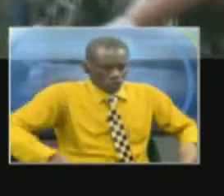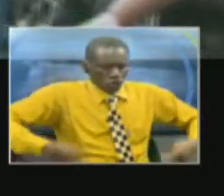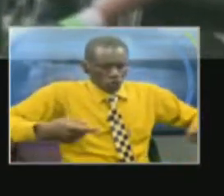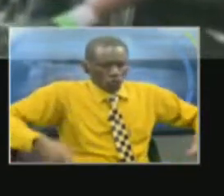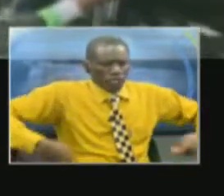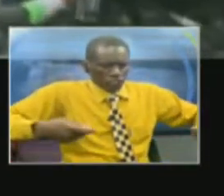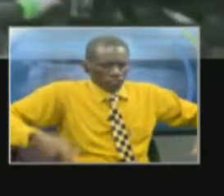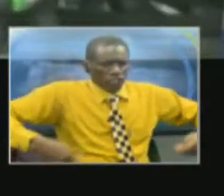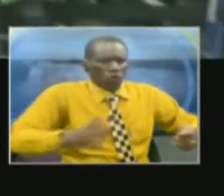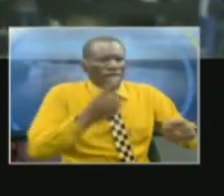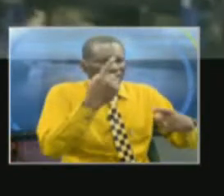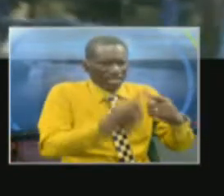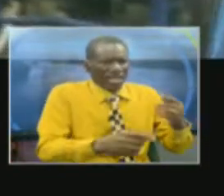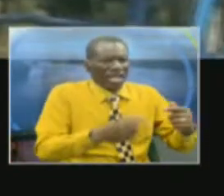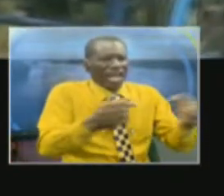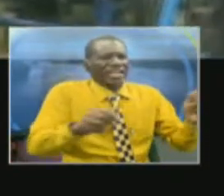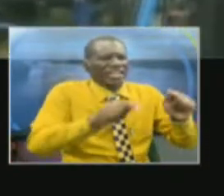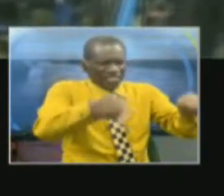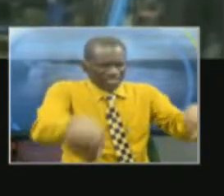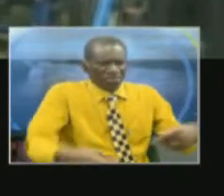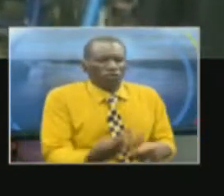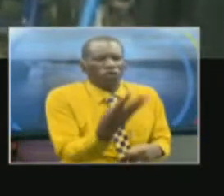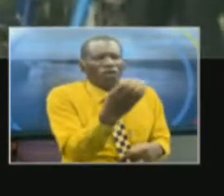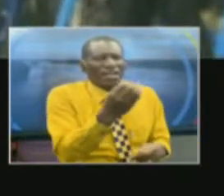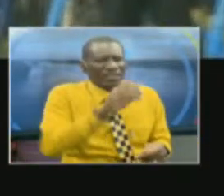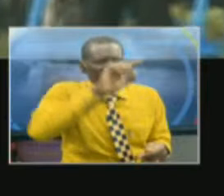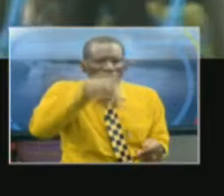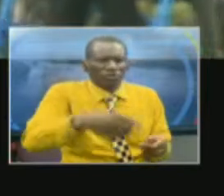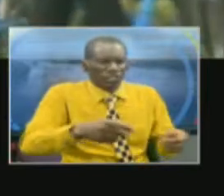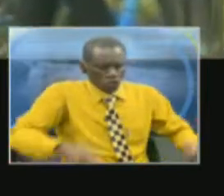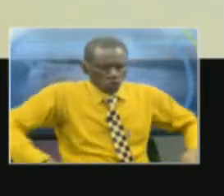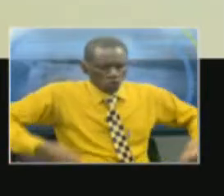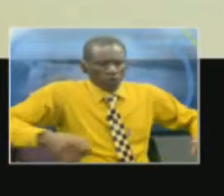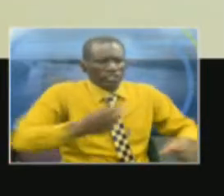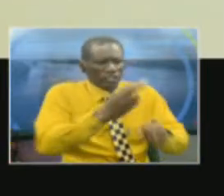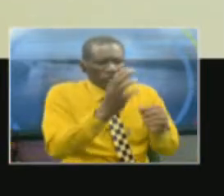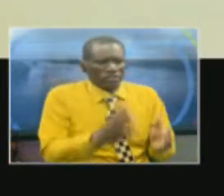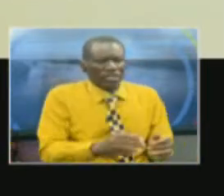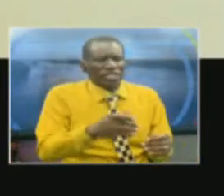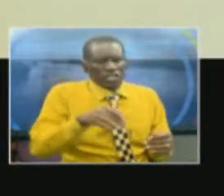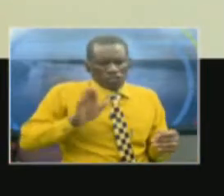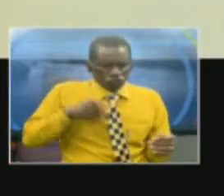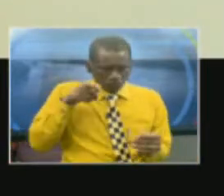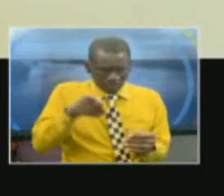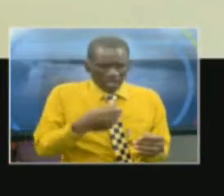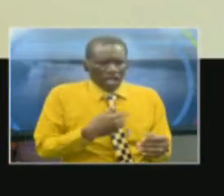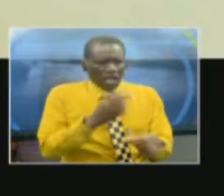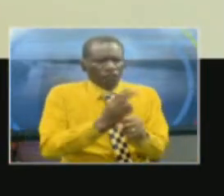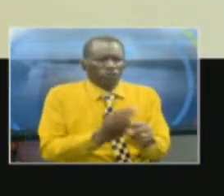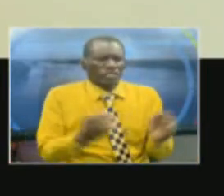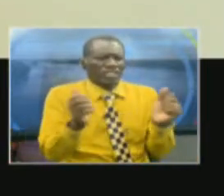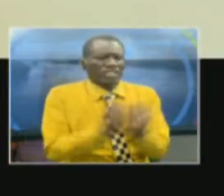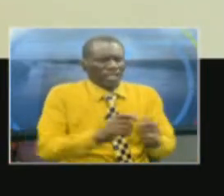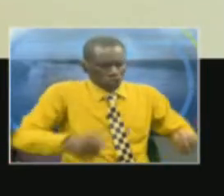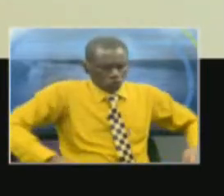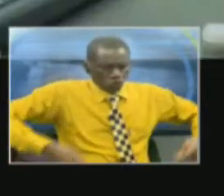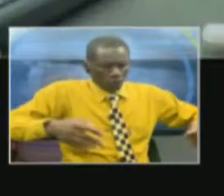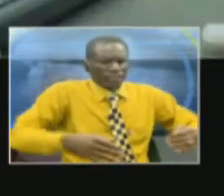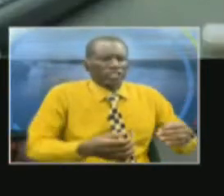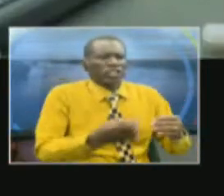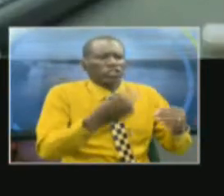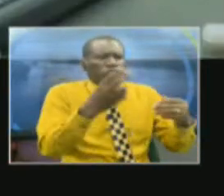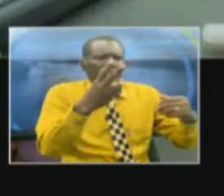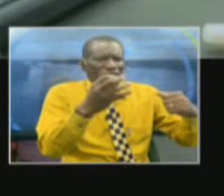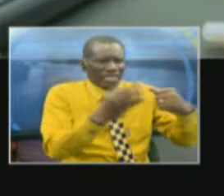annually against the demand of 400,000 wheelchair users. Catherine has used more than 10 wheelchairs in 28